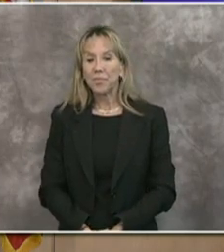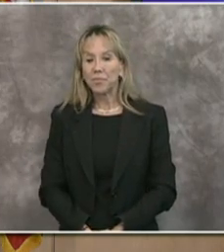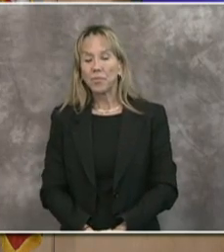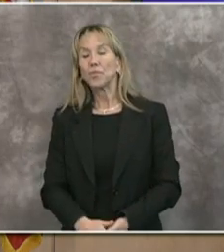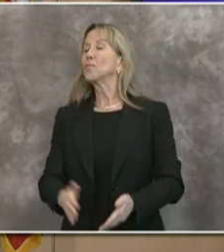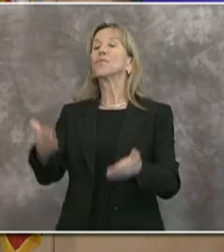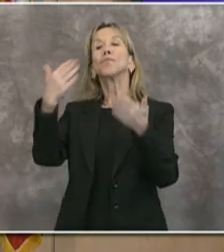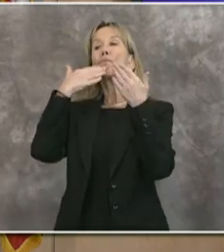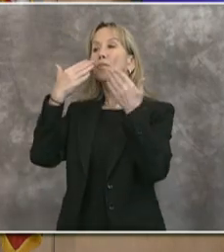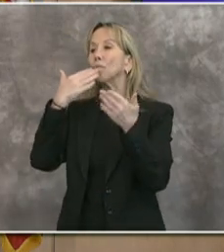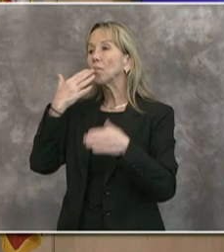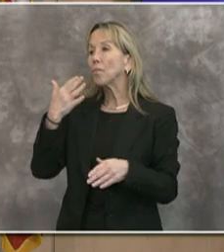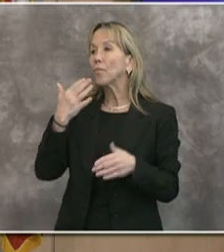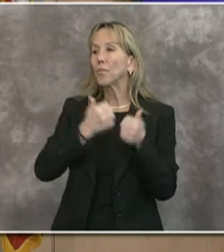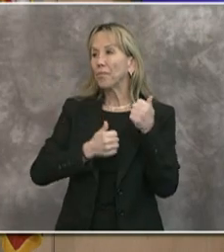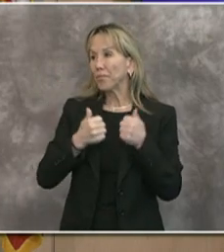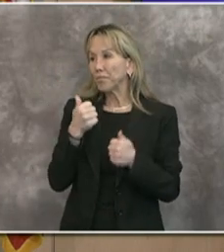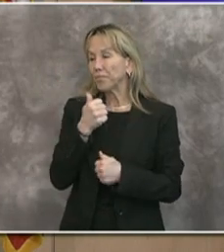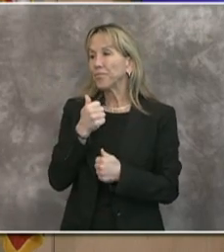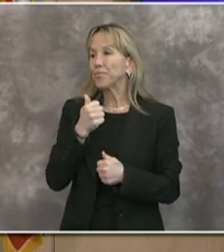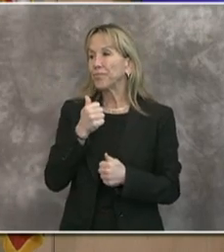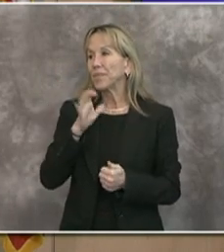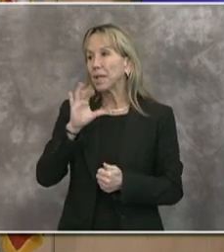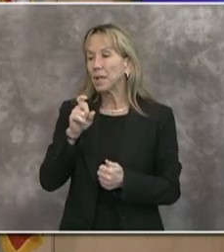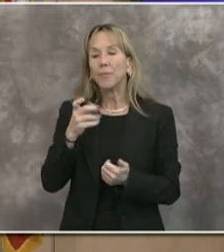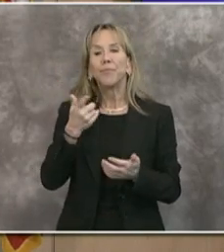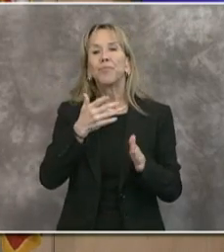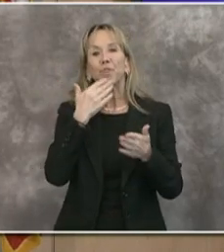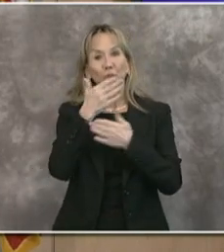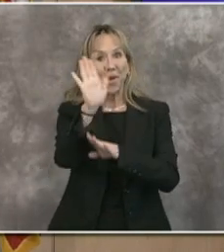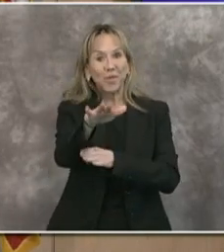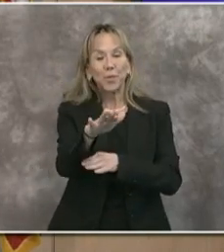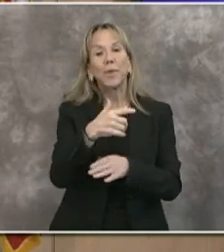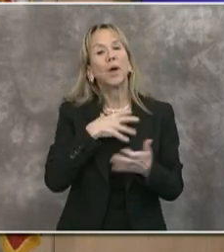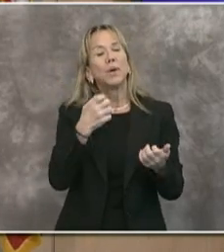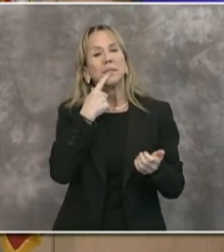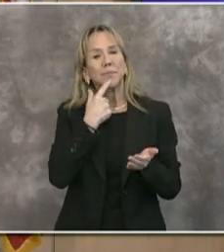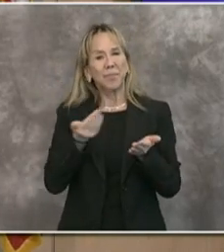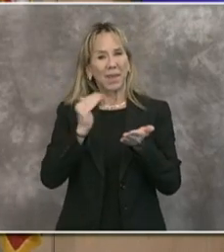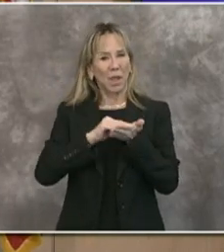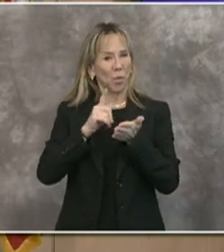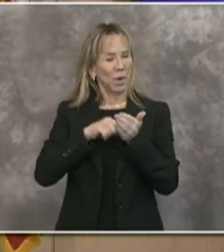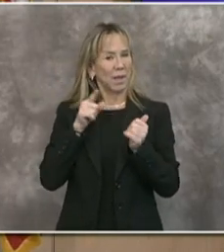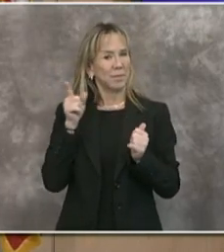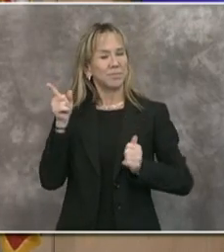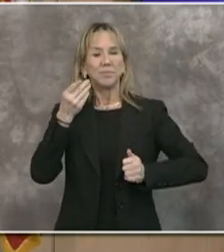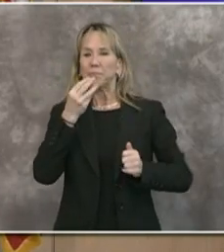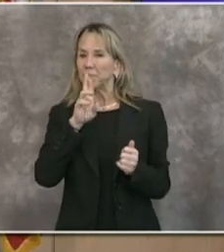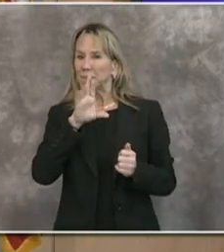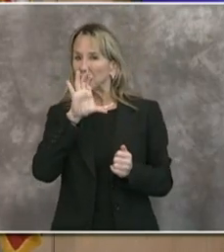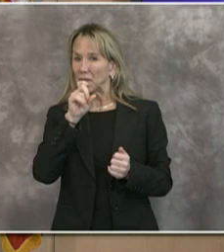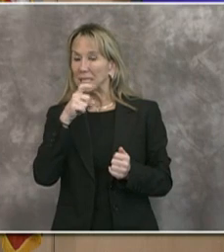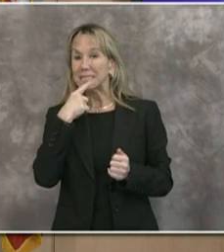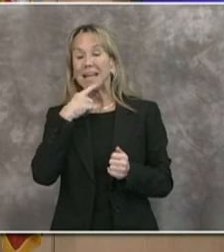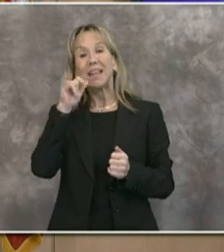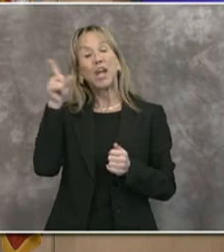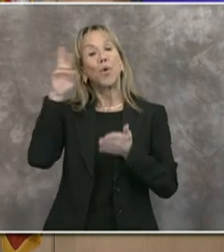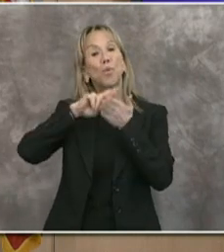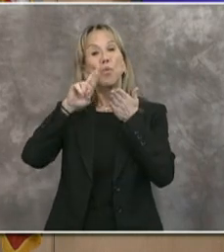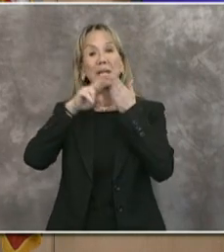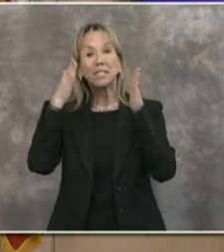Thank you, Chairman Cox, and good afternoon. Just to reiterate the point that Supervisor Cox just mentioned, the presentation from the UCSD